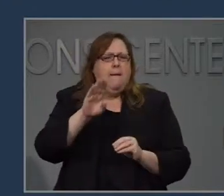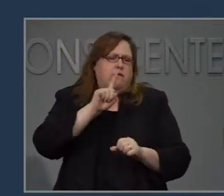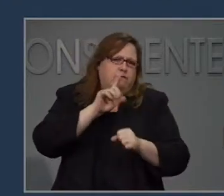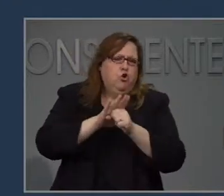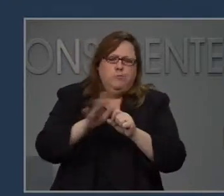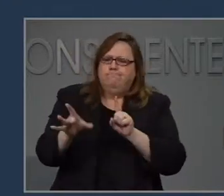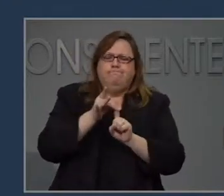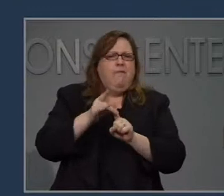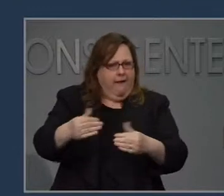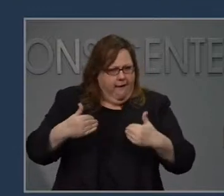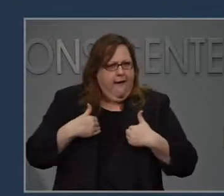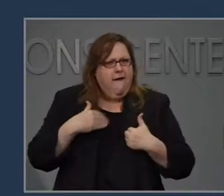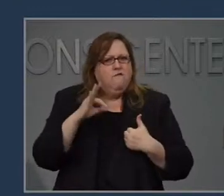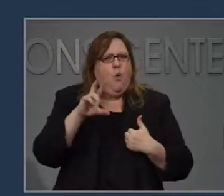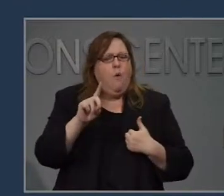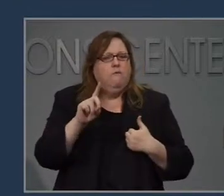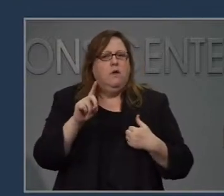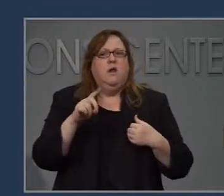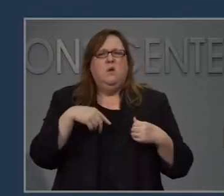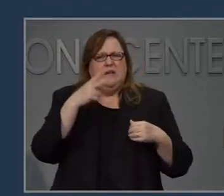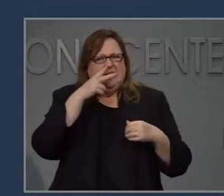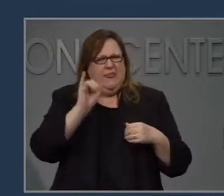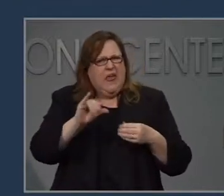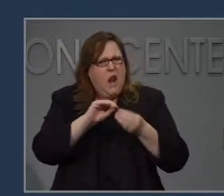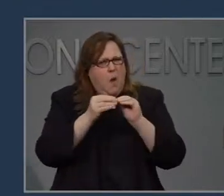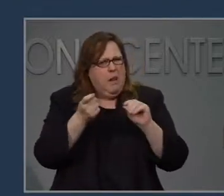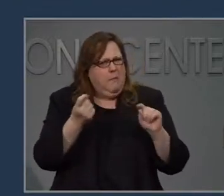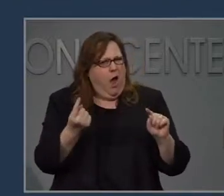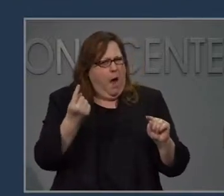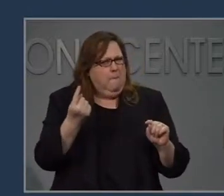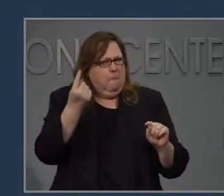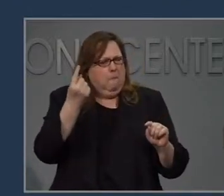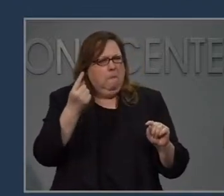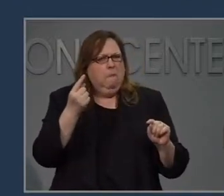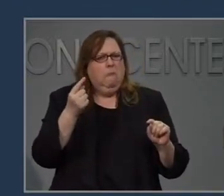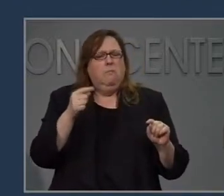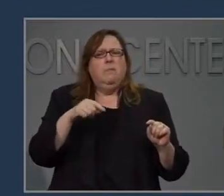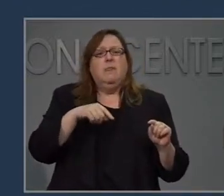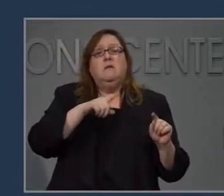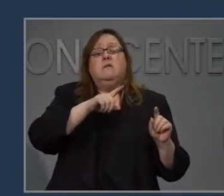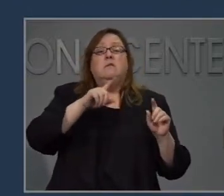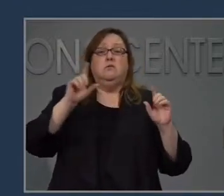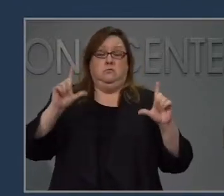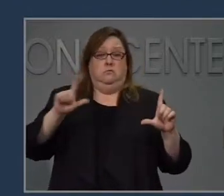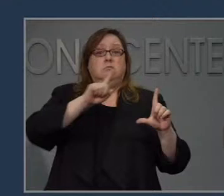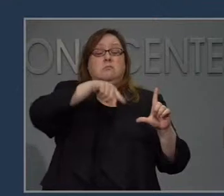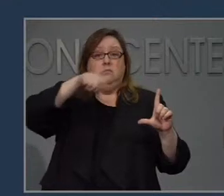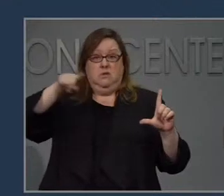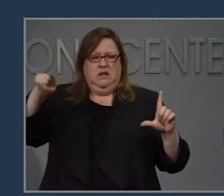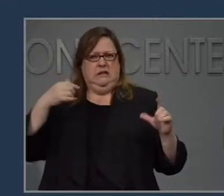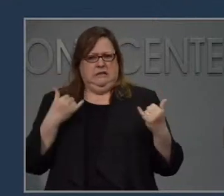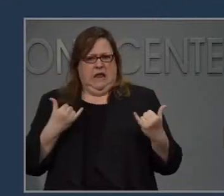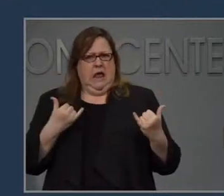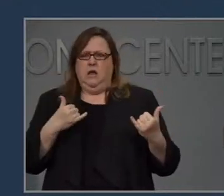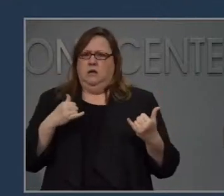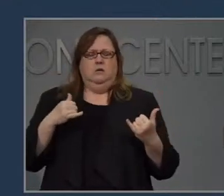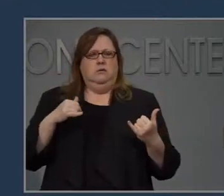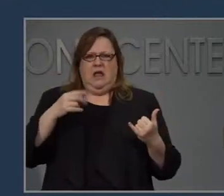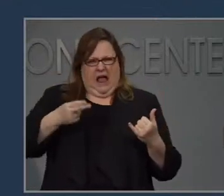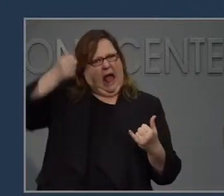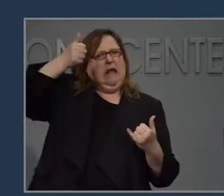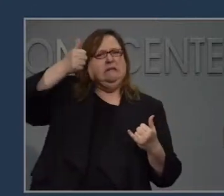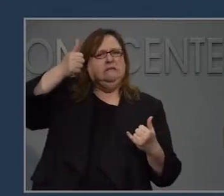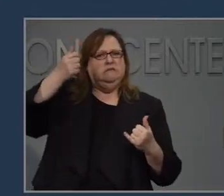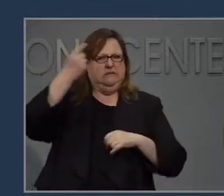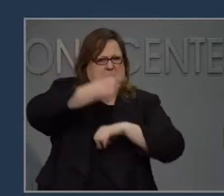look at the blue dot all the way over on the far right of the graph, you can see that today was our highest day of new cases